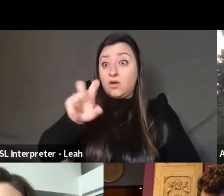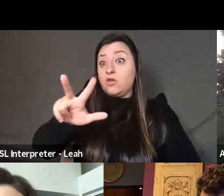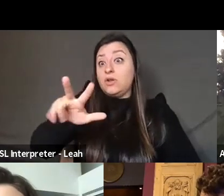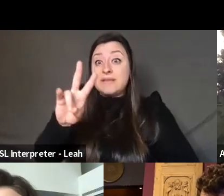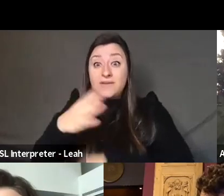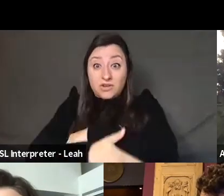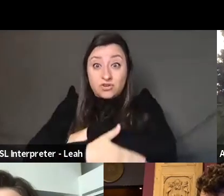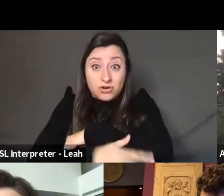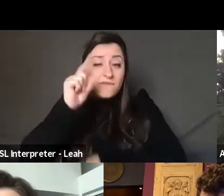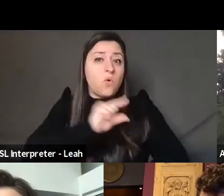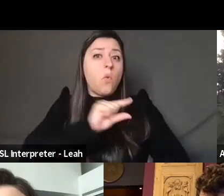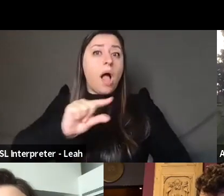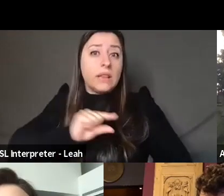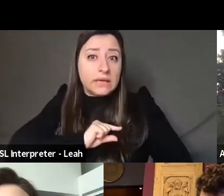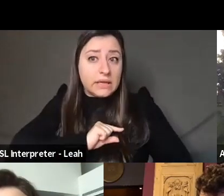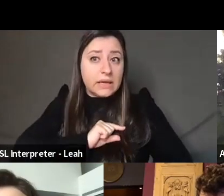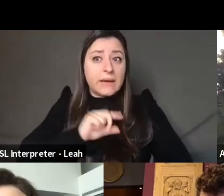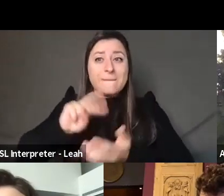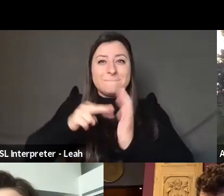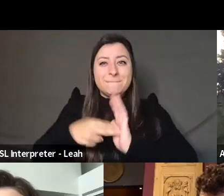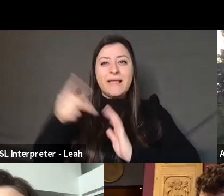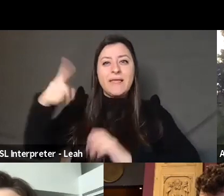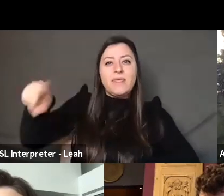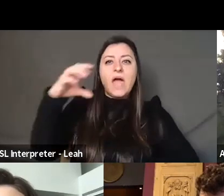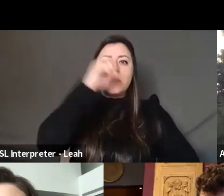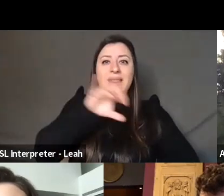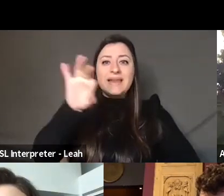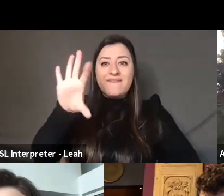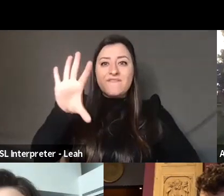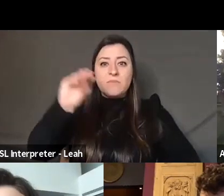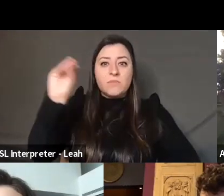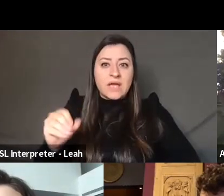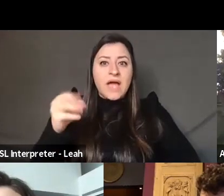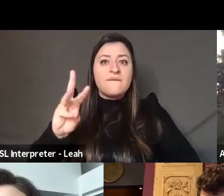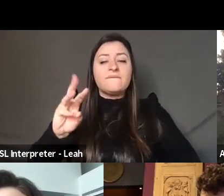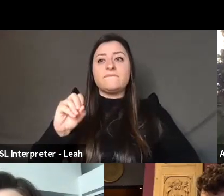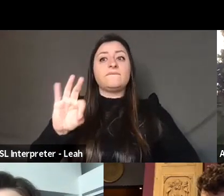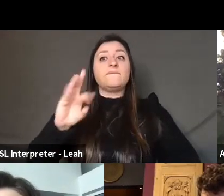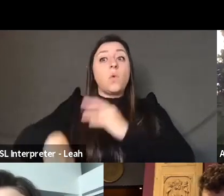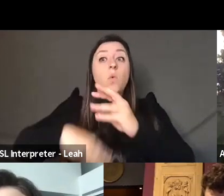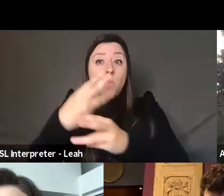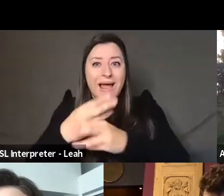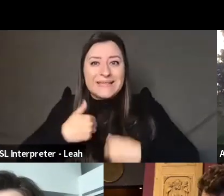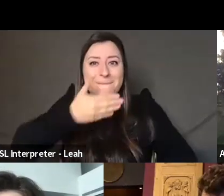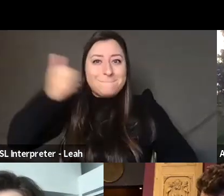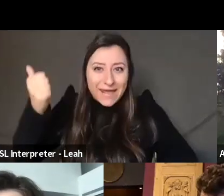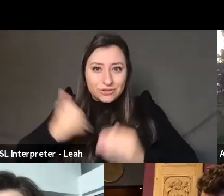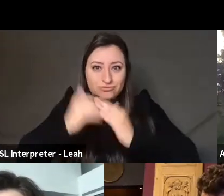overall infrastructure. Meaning they estimate that 95% of the world has better infrastructure than we